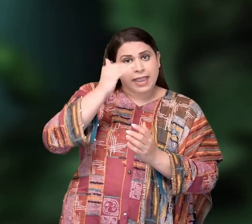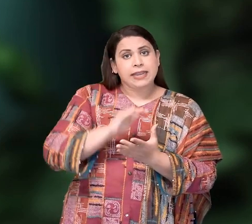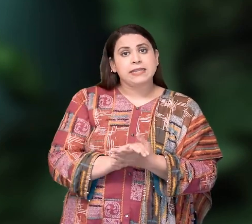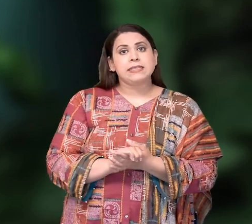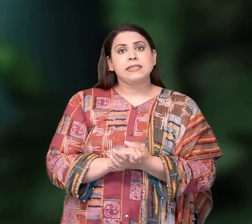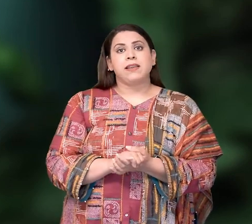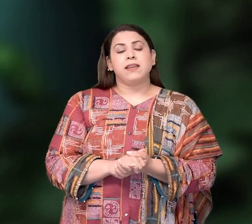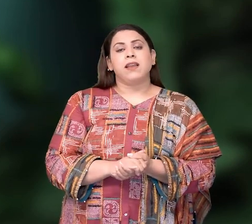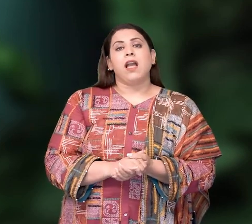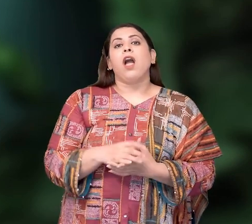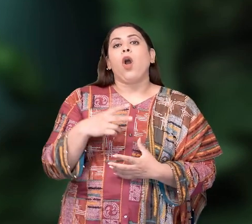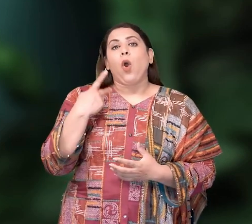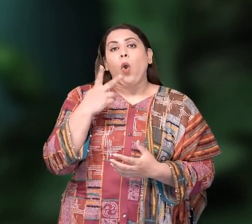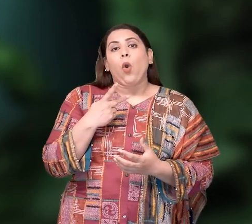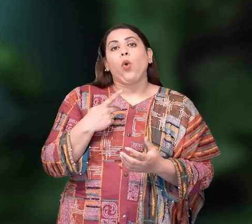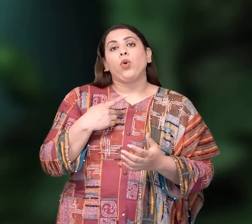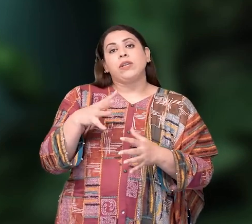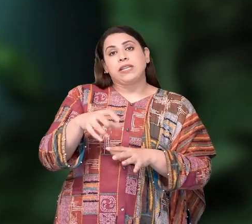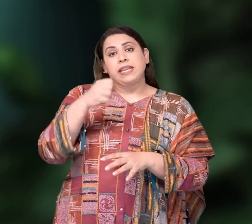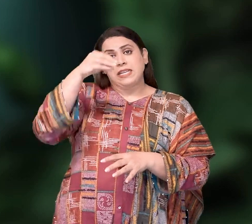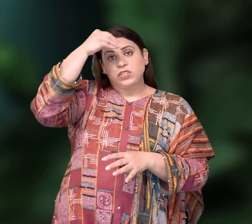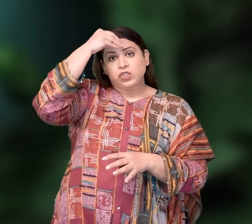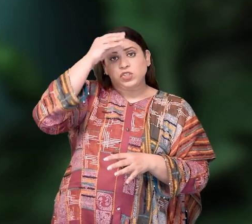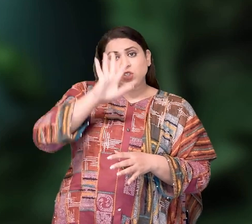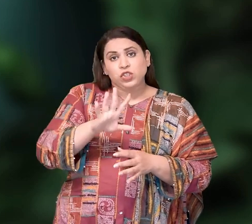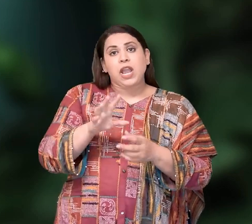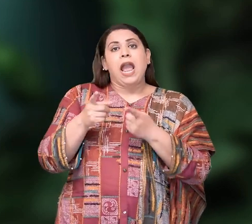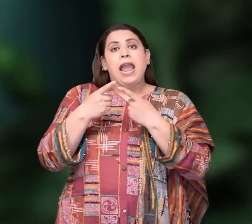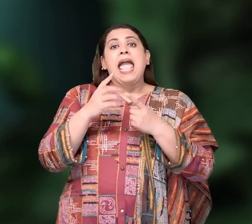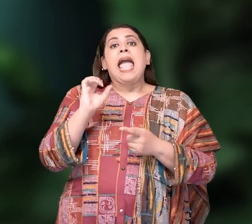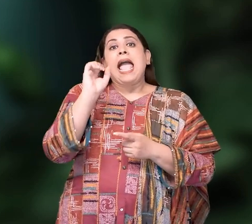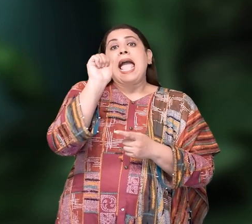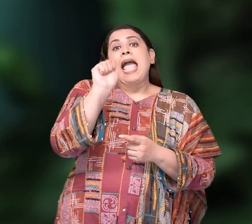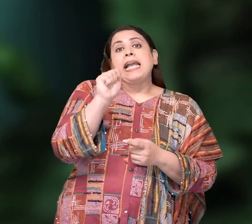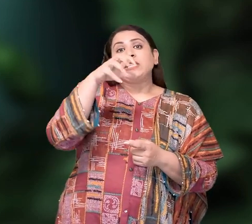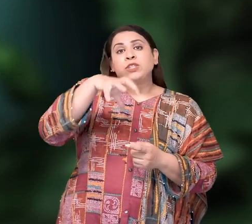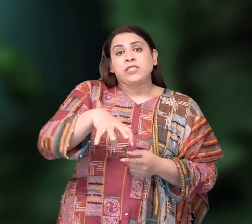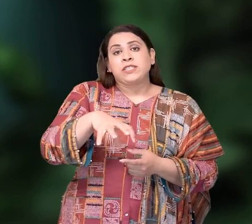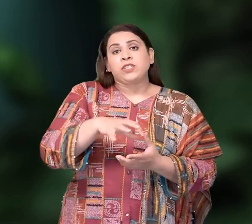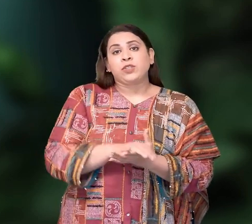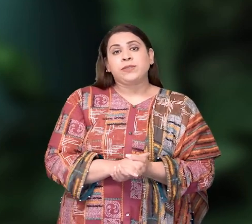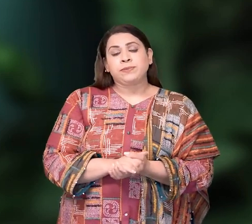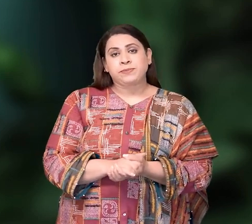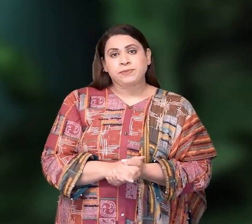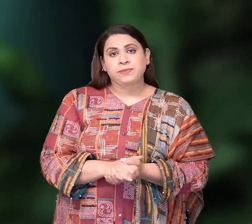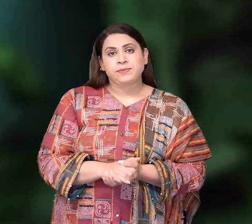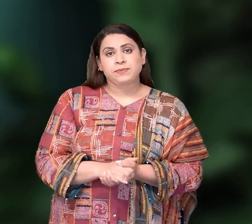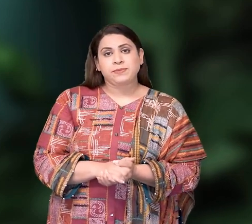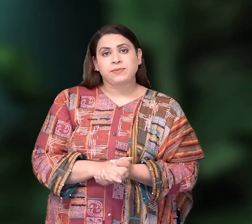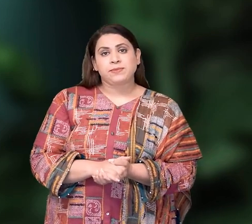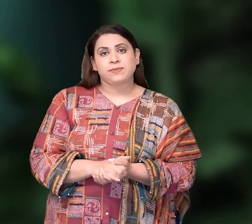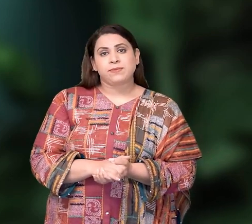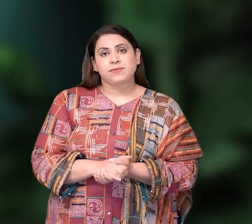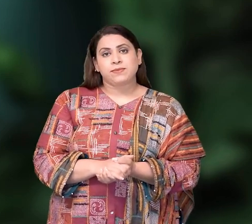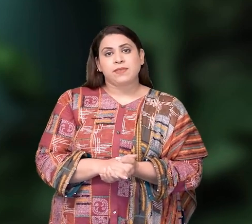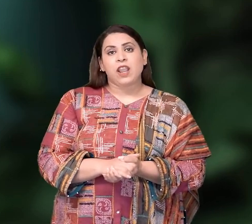a general who was in charge of that association. Secondly, we met